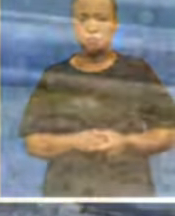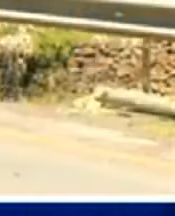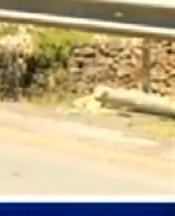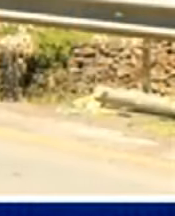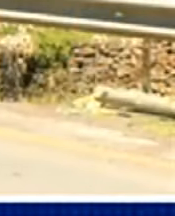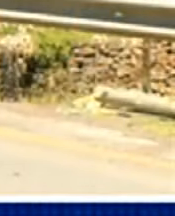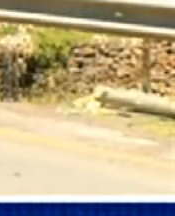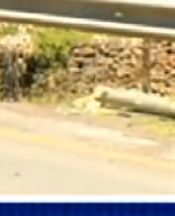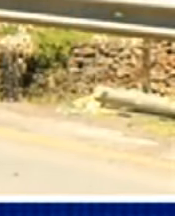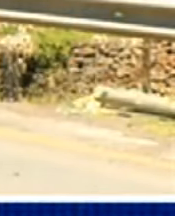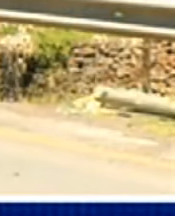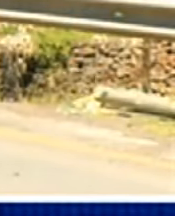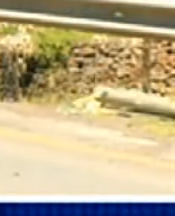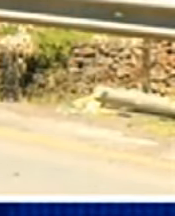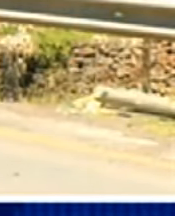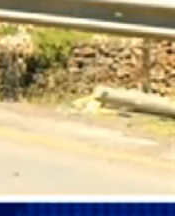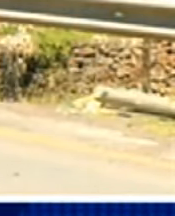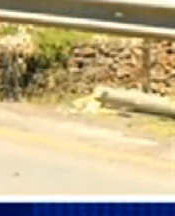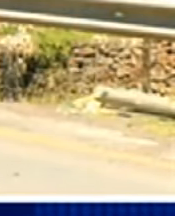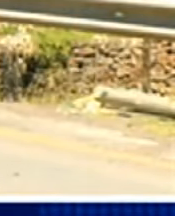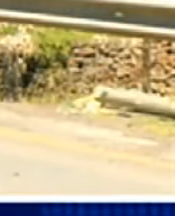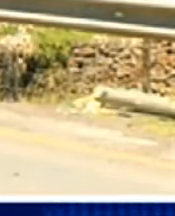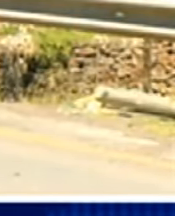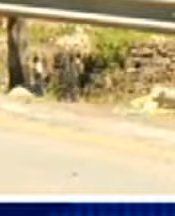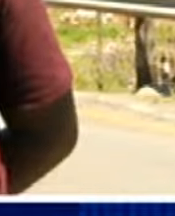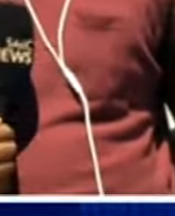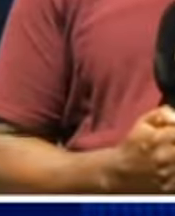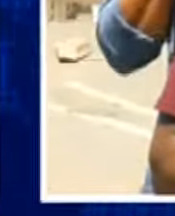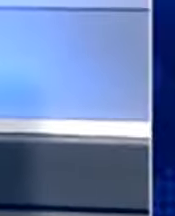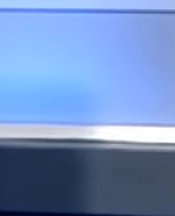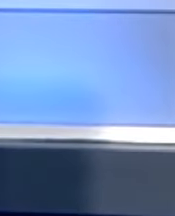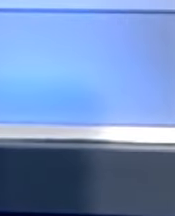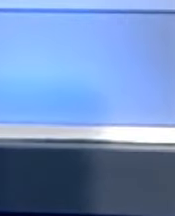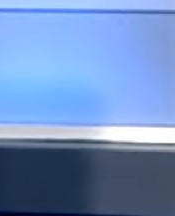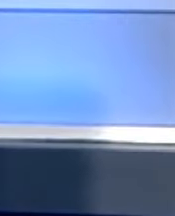Right, let's take a look at your weather prospects as we prepare for the top